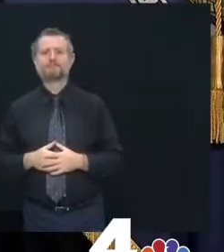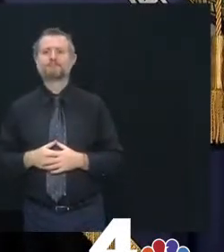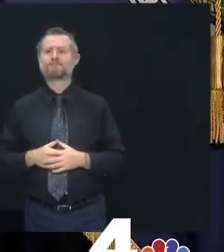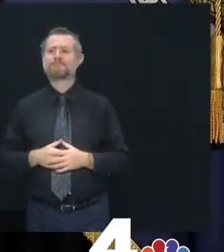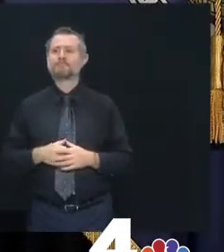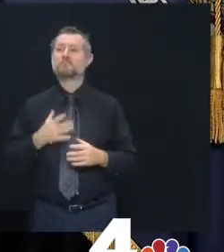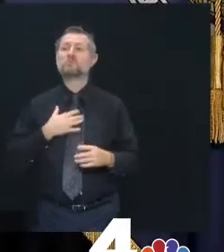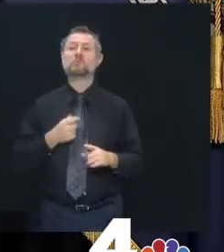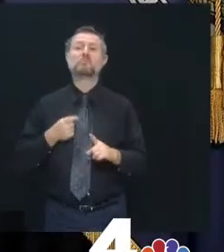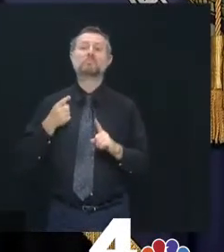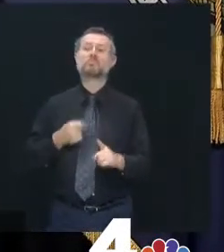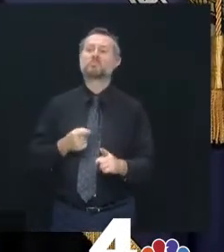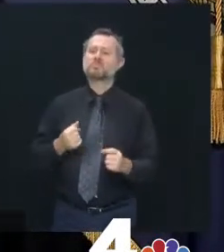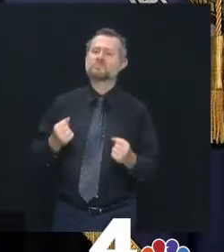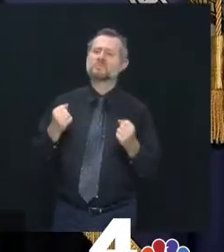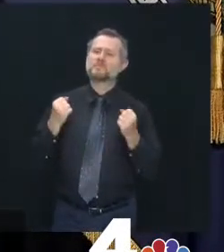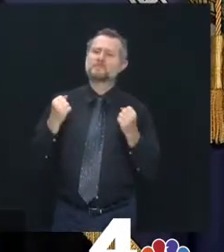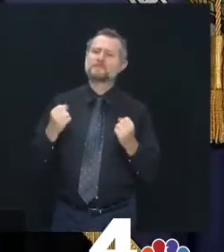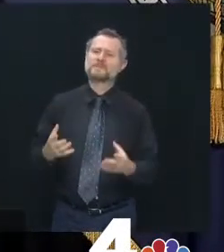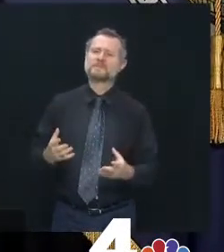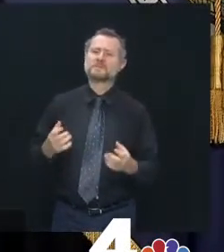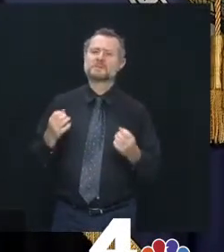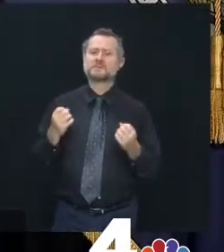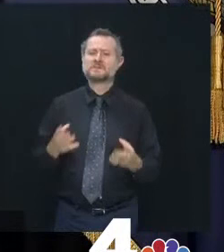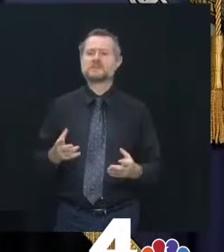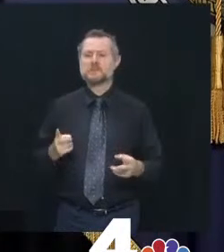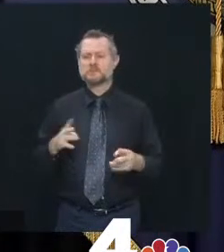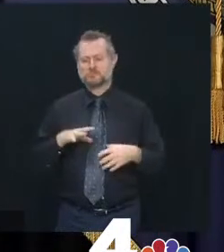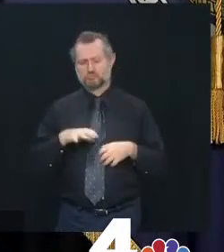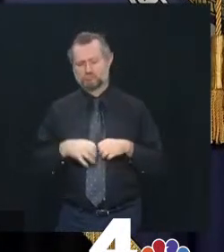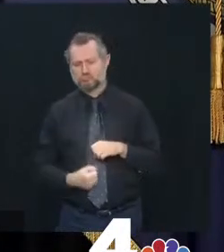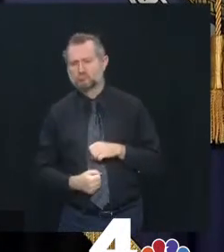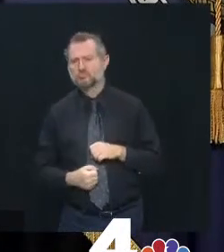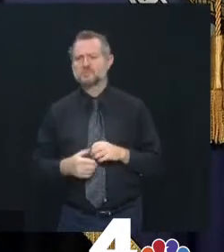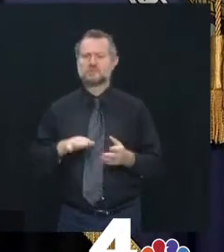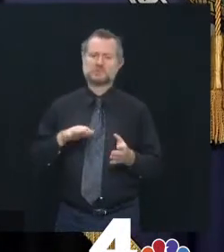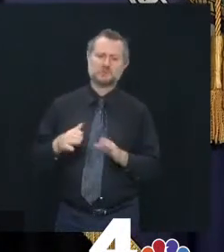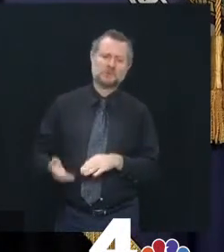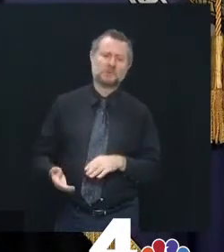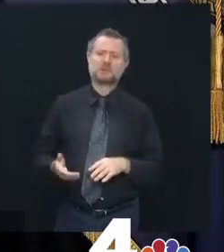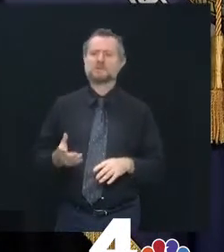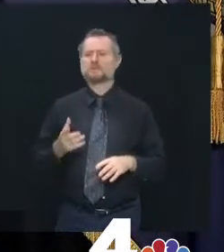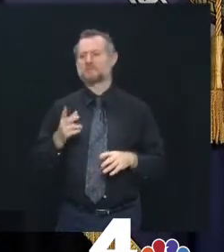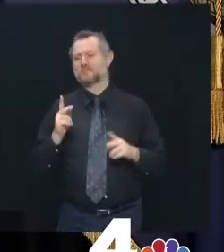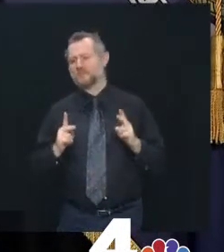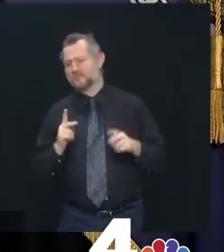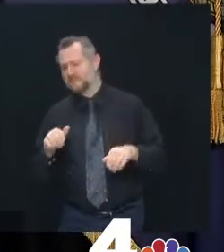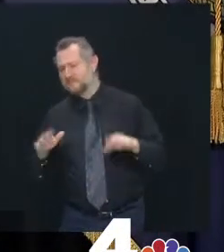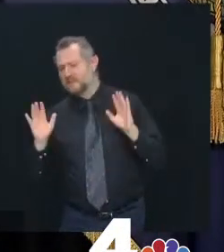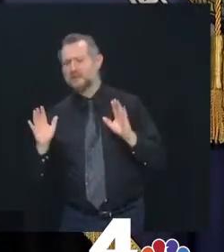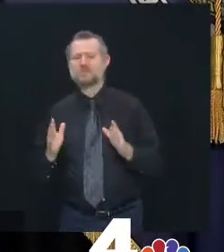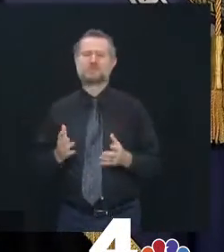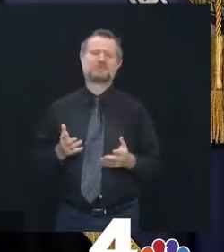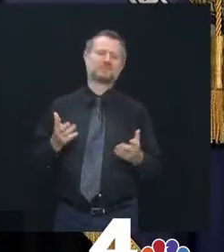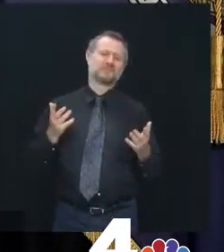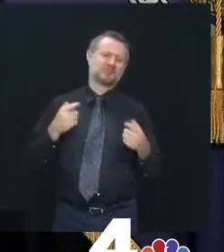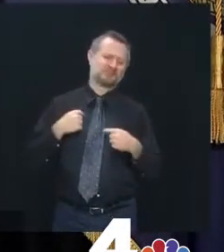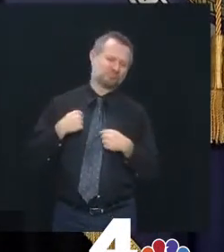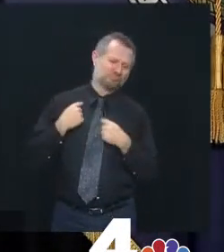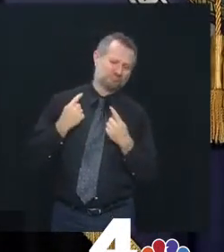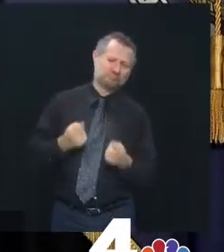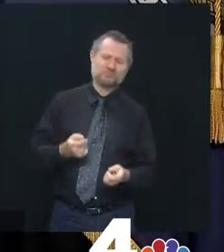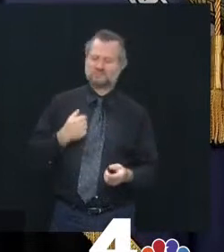lot of personal loss and a lot of personal sacrifice.